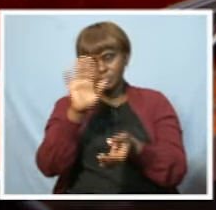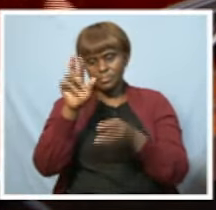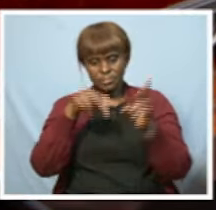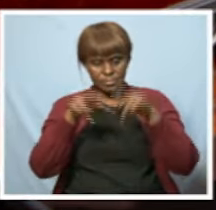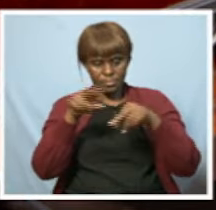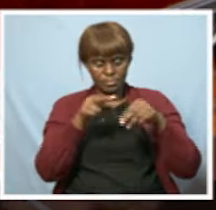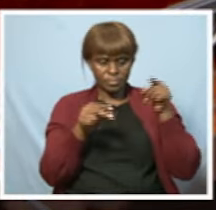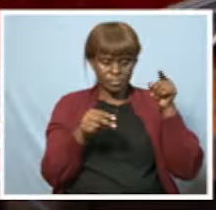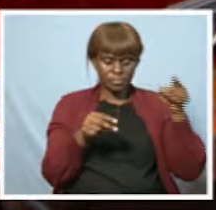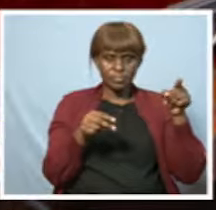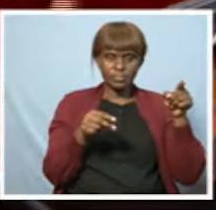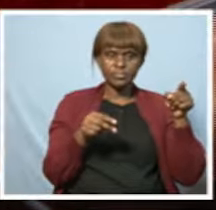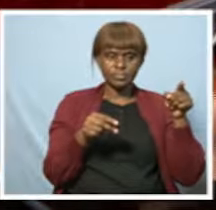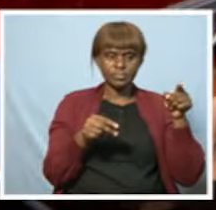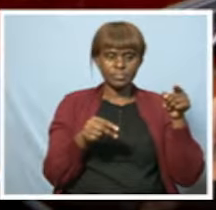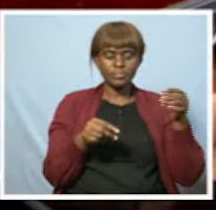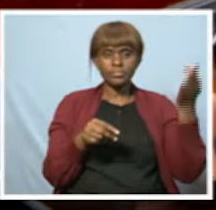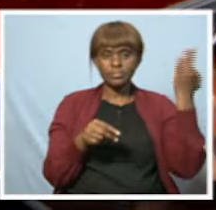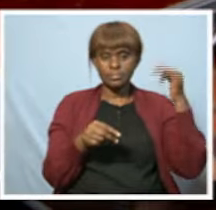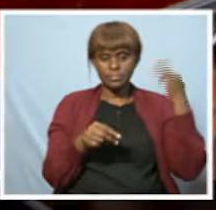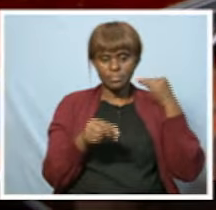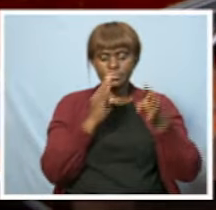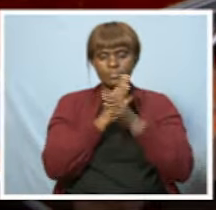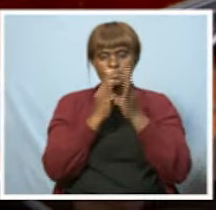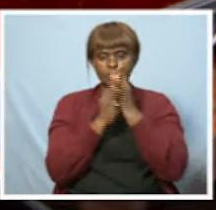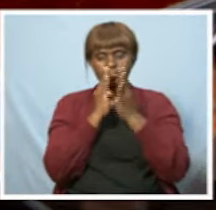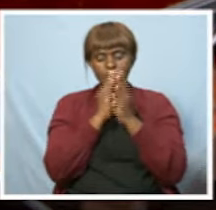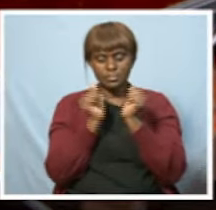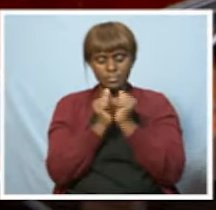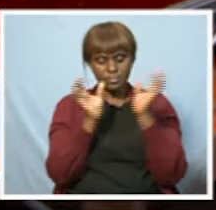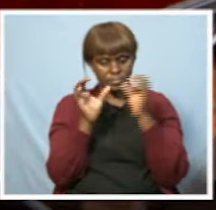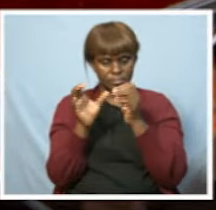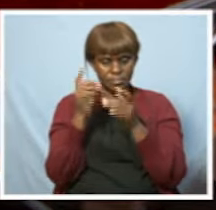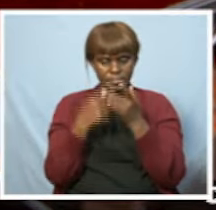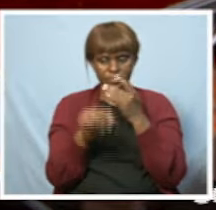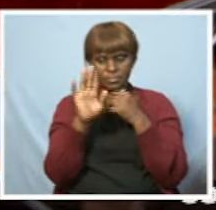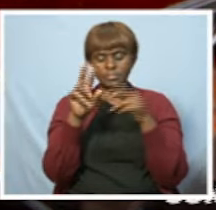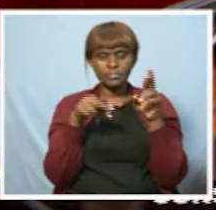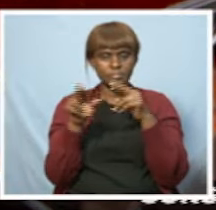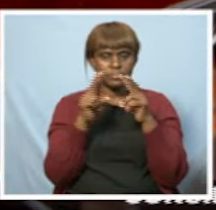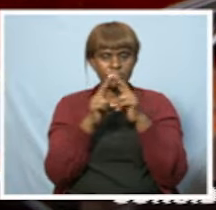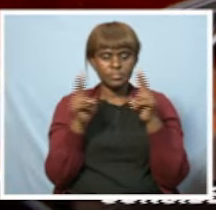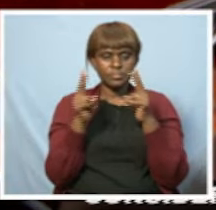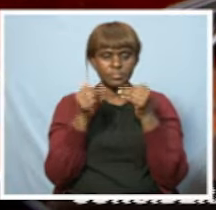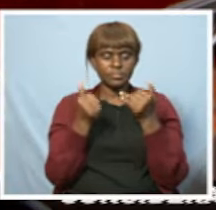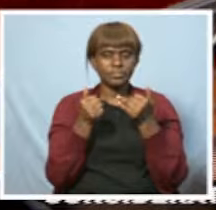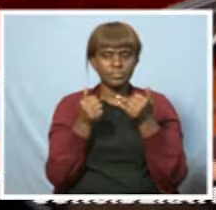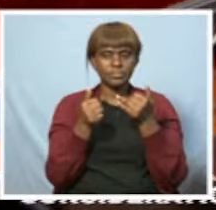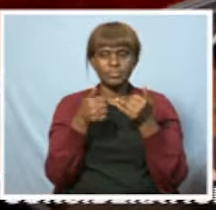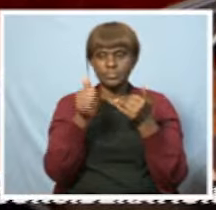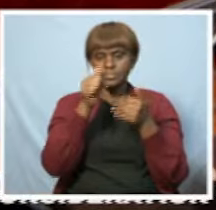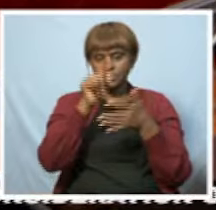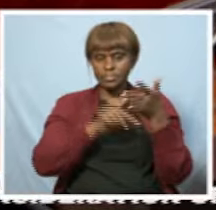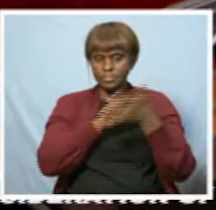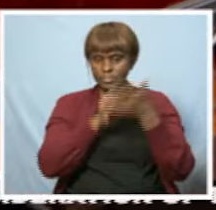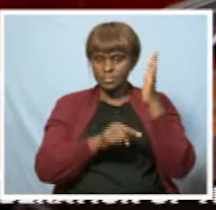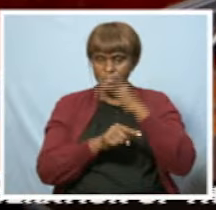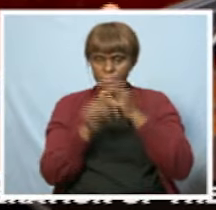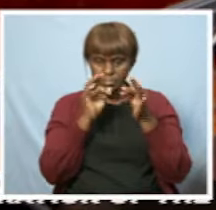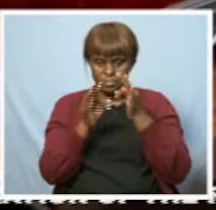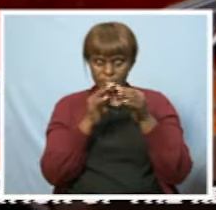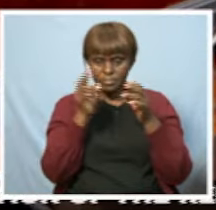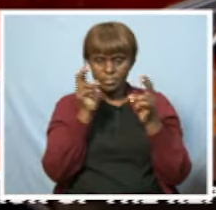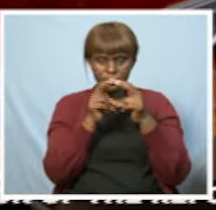relationship between the former contractor and the council? So you terminate, if